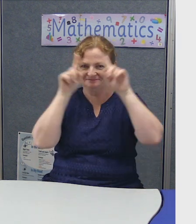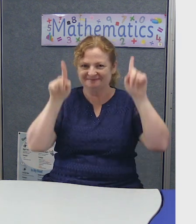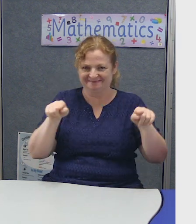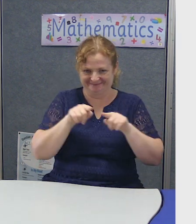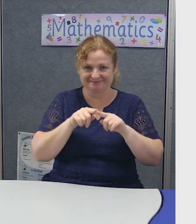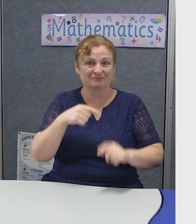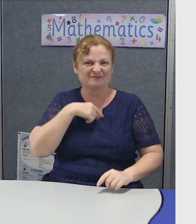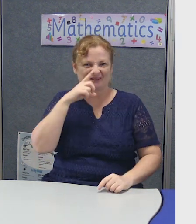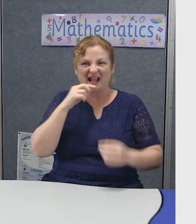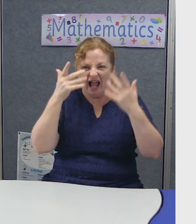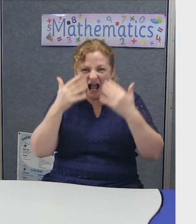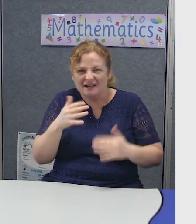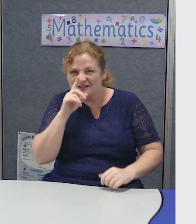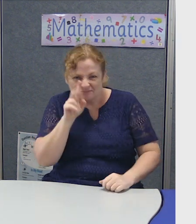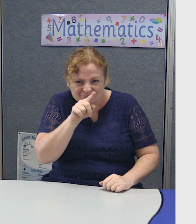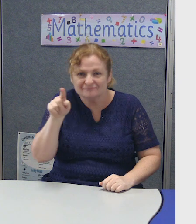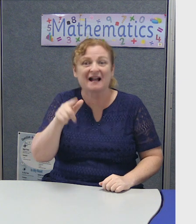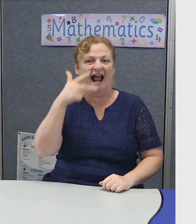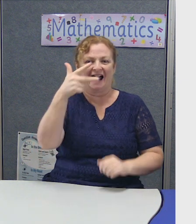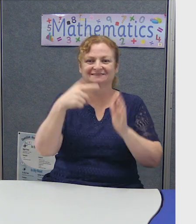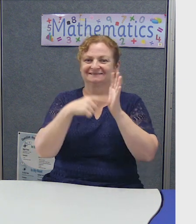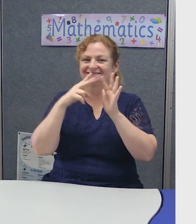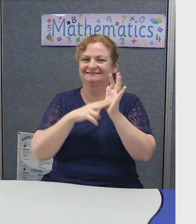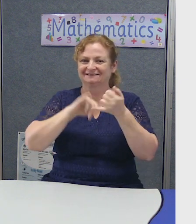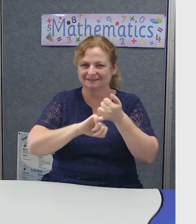I can see 8 tens,